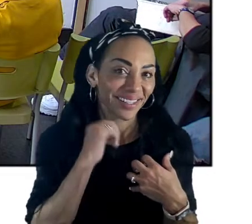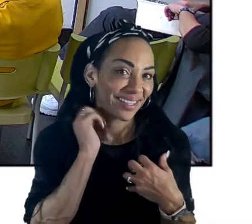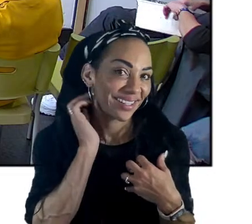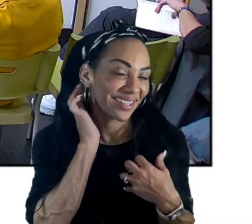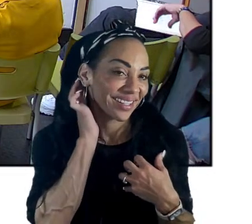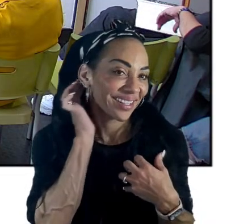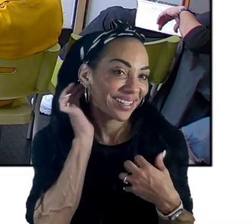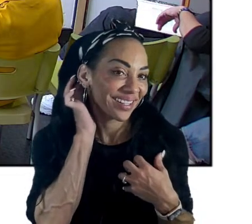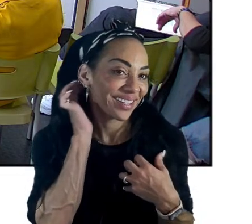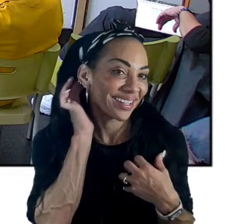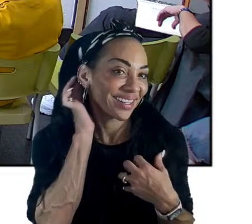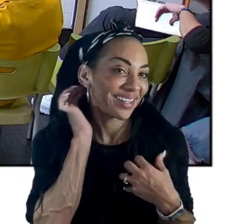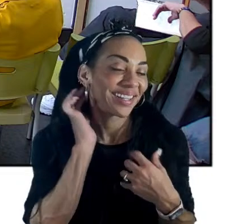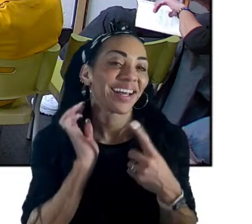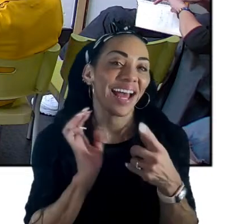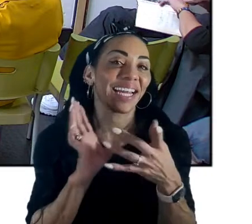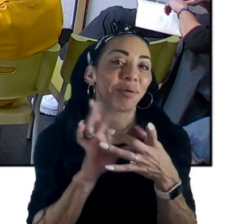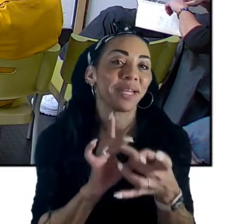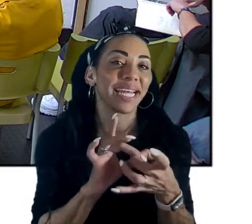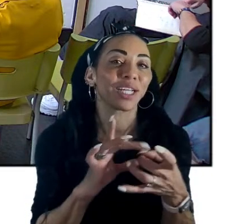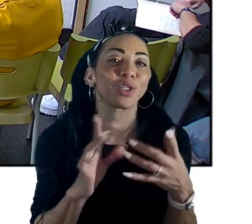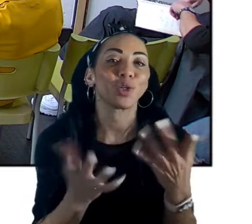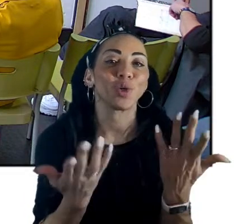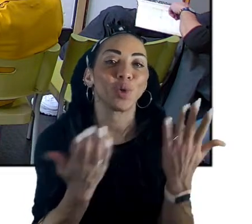masking anonymity thing.